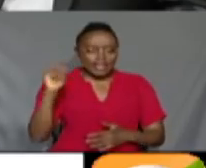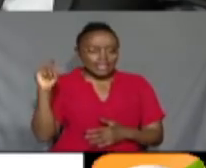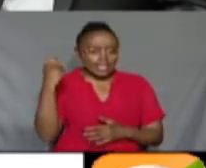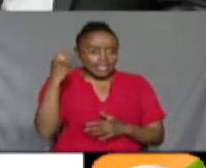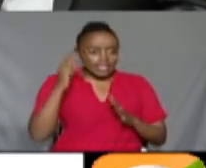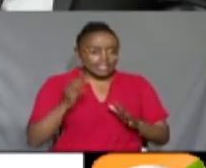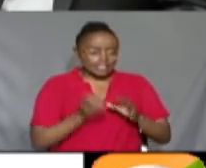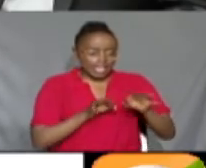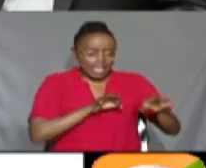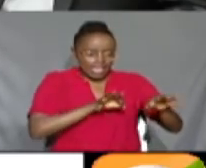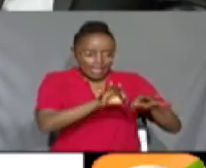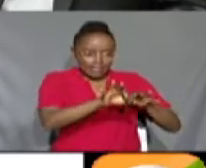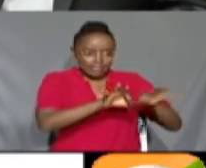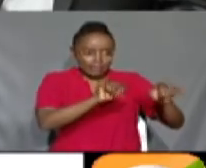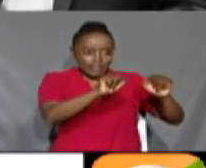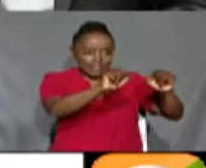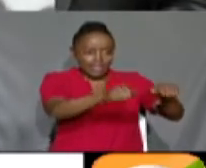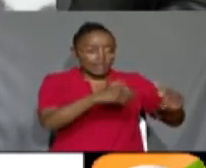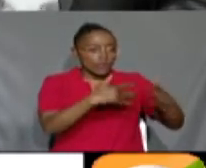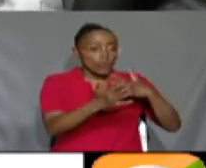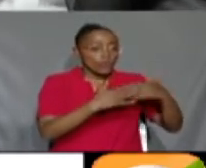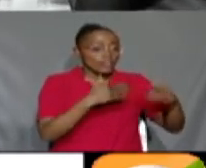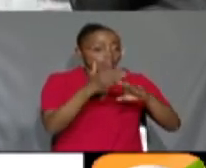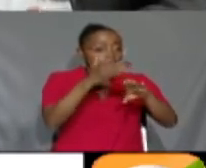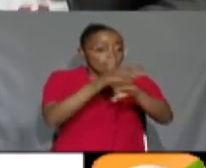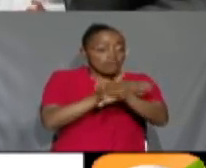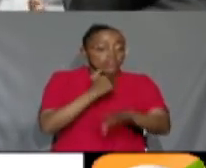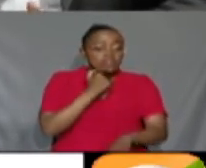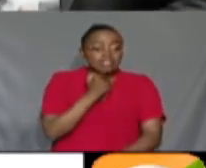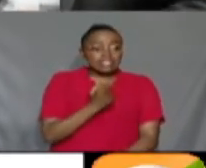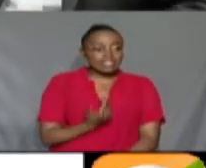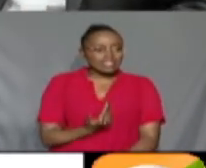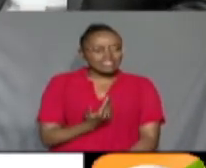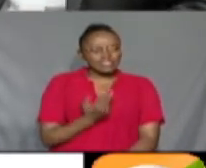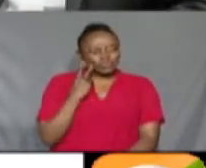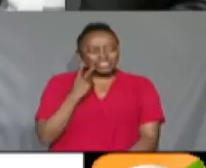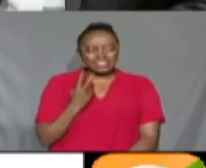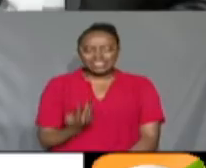explain what they already had said. It's like